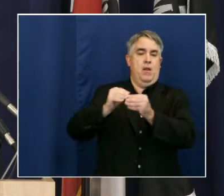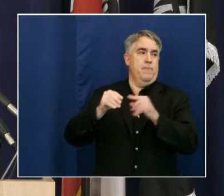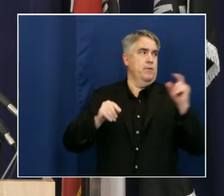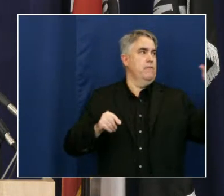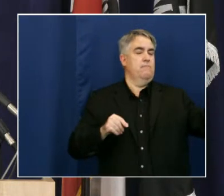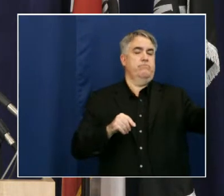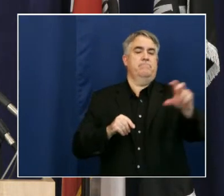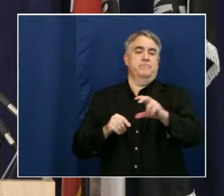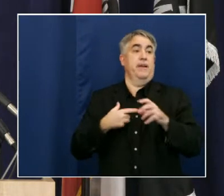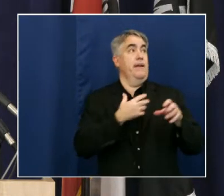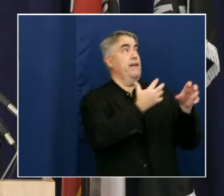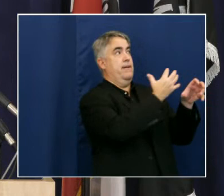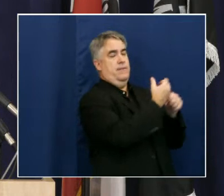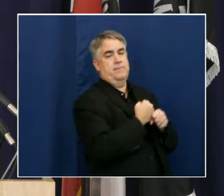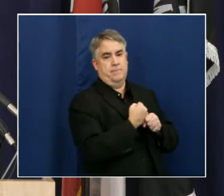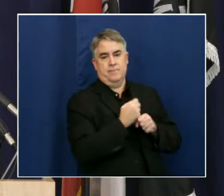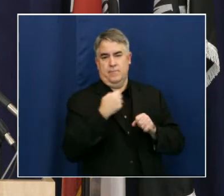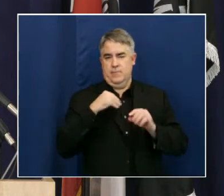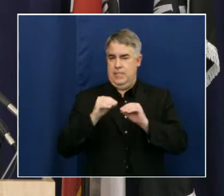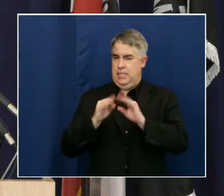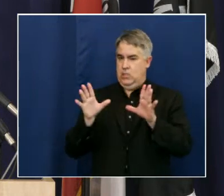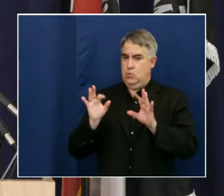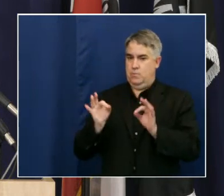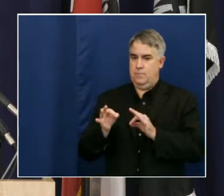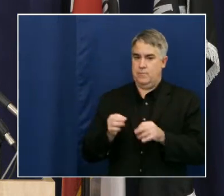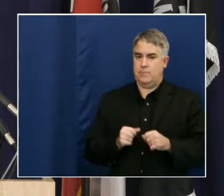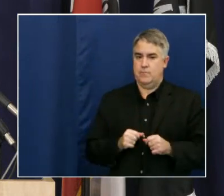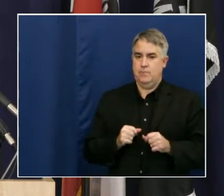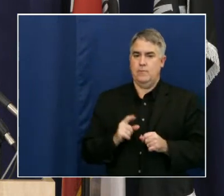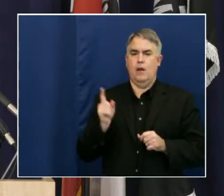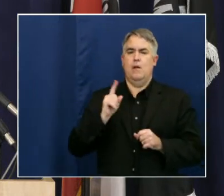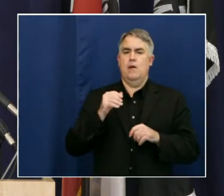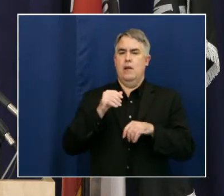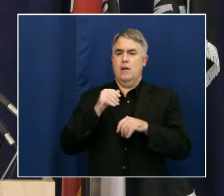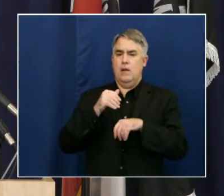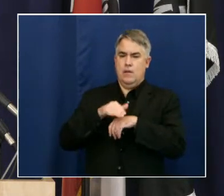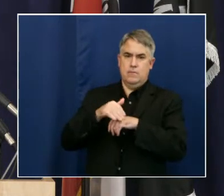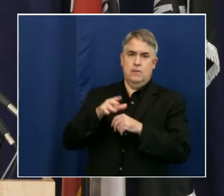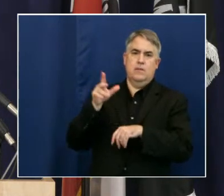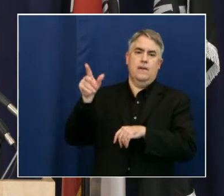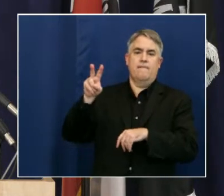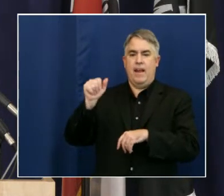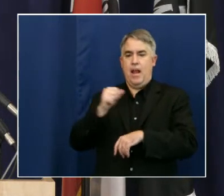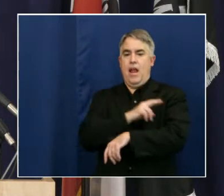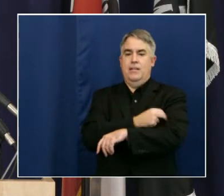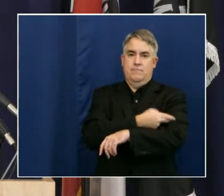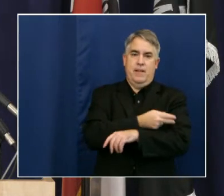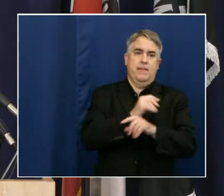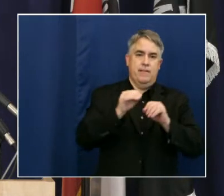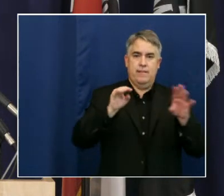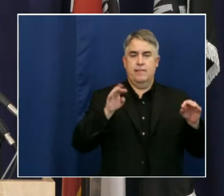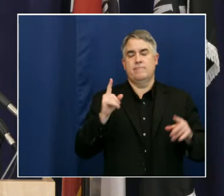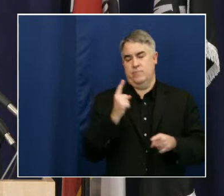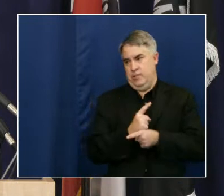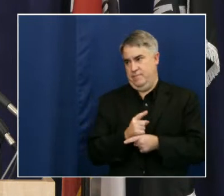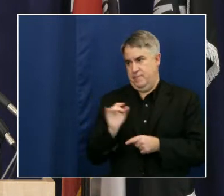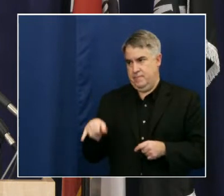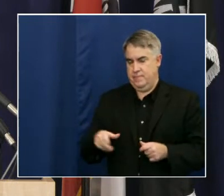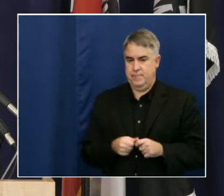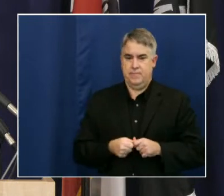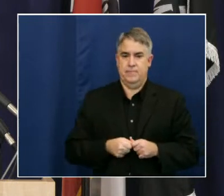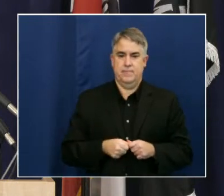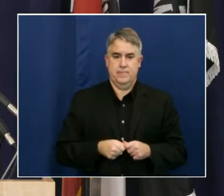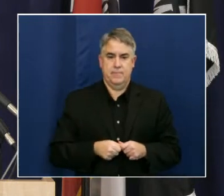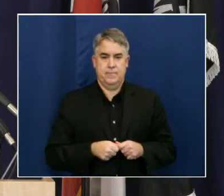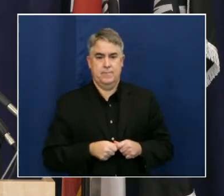VA. That's right. That's right. And we don't, Elliot, and this is an important point too we made earlier, we don't have great insight yet. VA, our